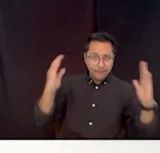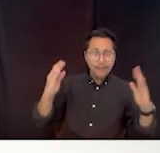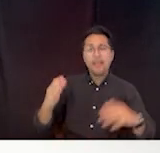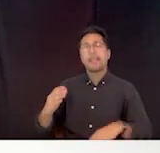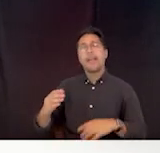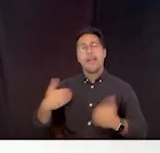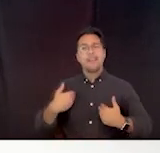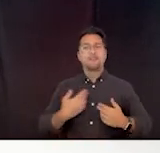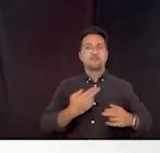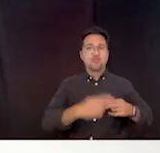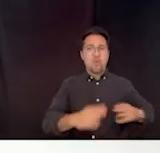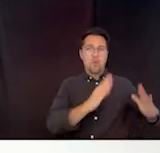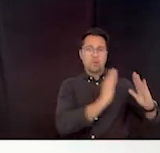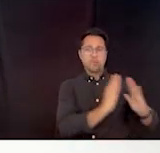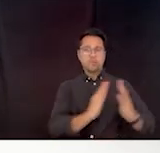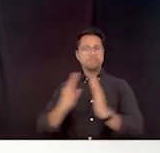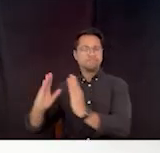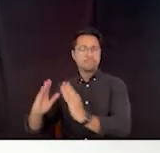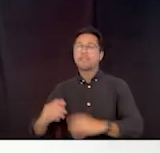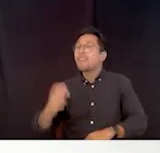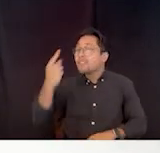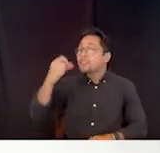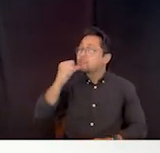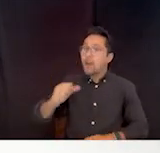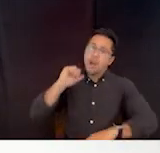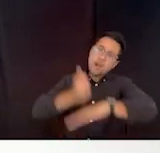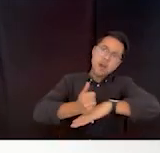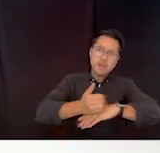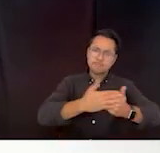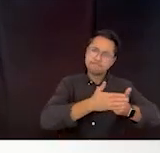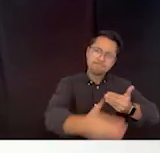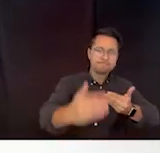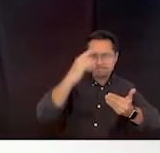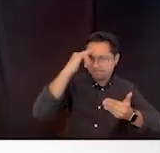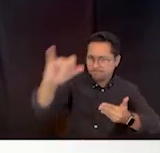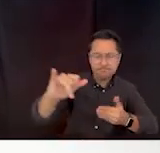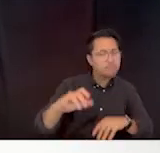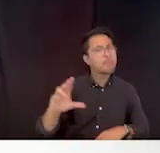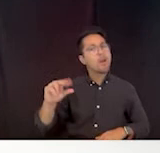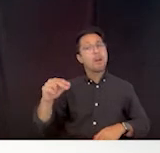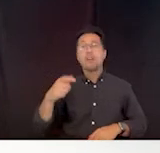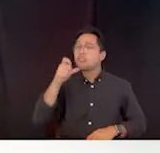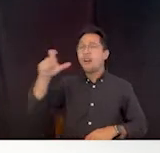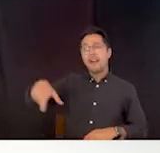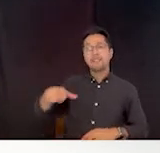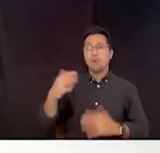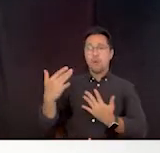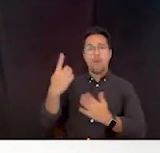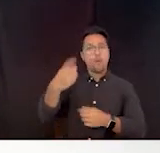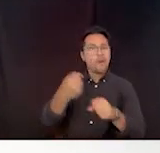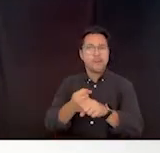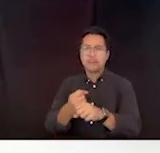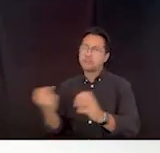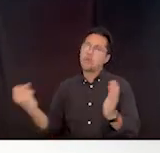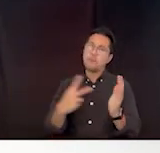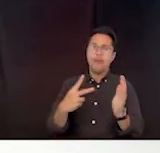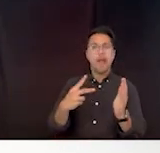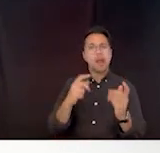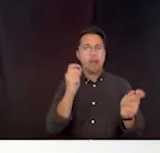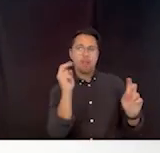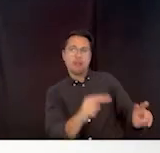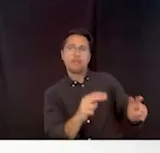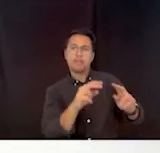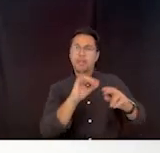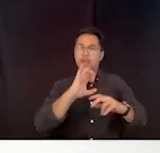term goals, but they're not set in stone. So you don't have to wait a whole year to revisit that plan if you don't feel like that plan is